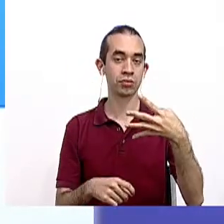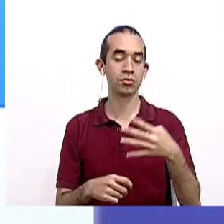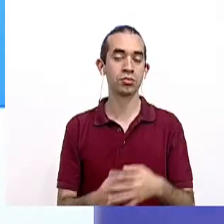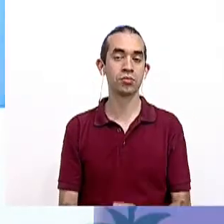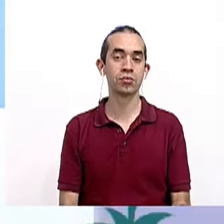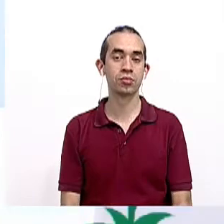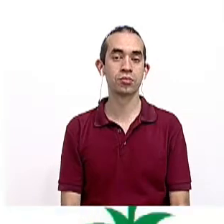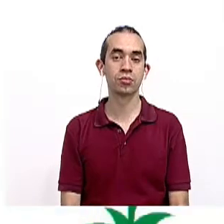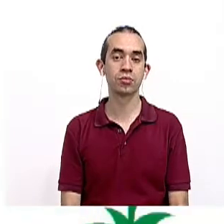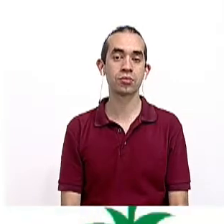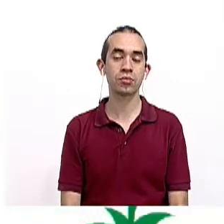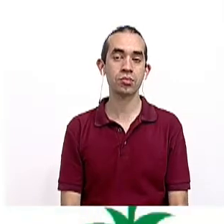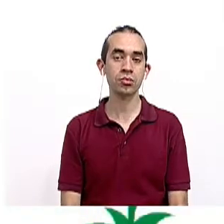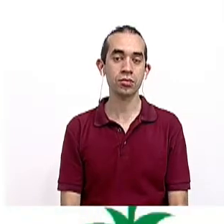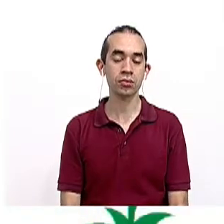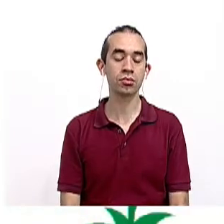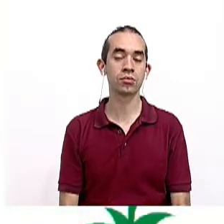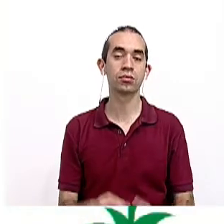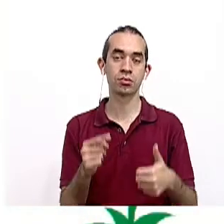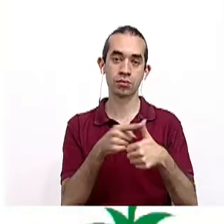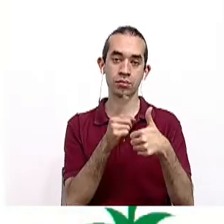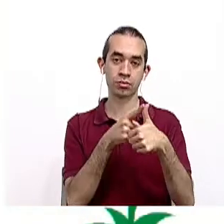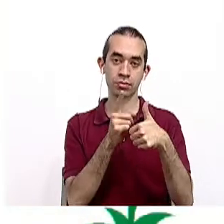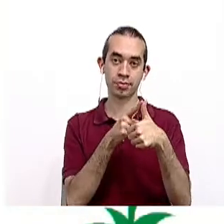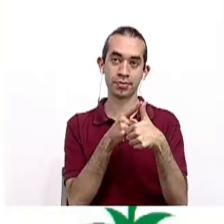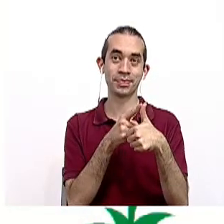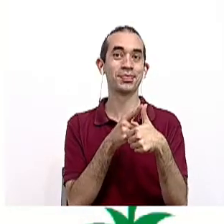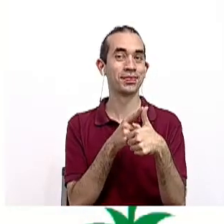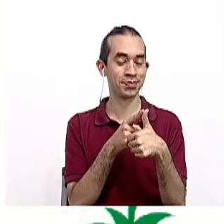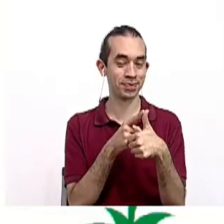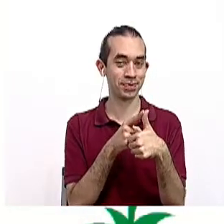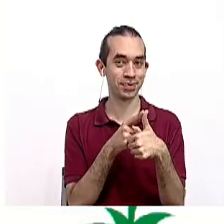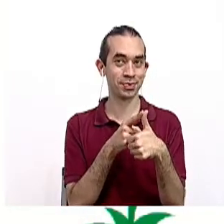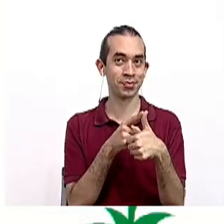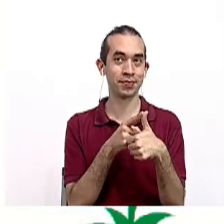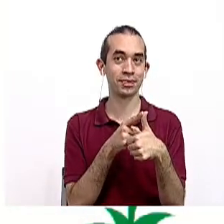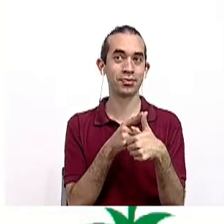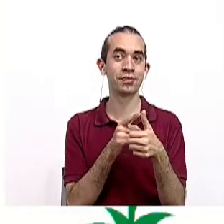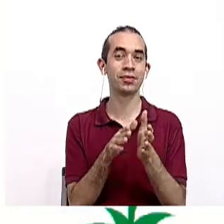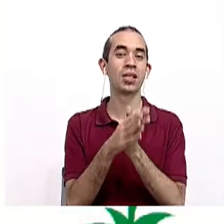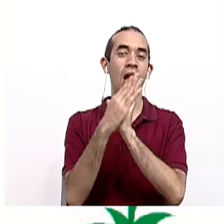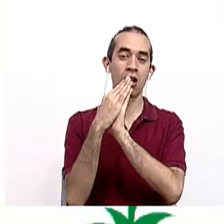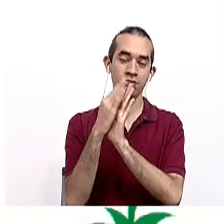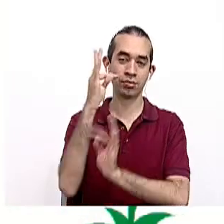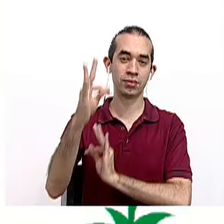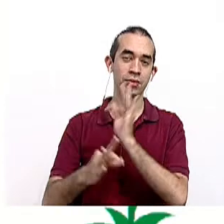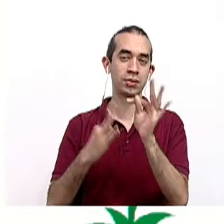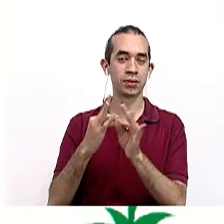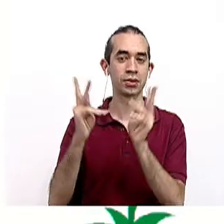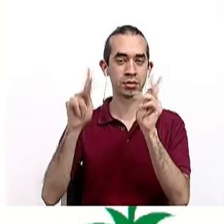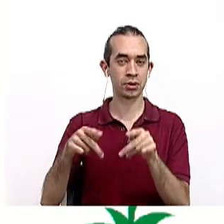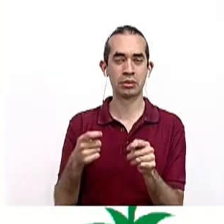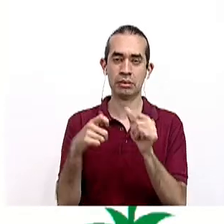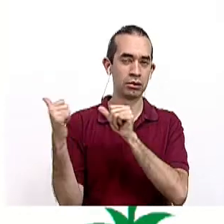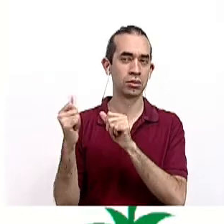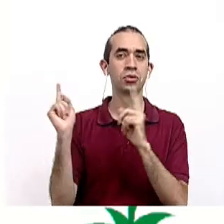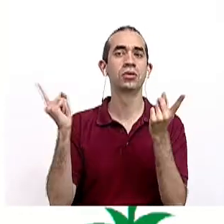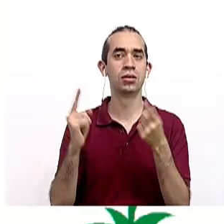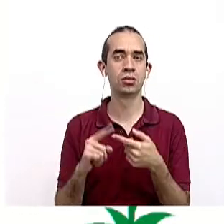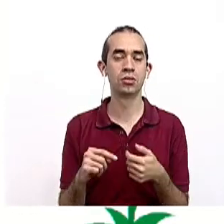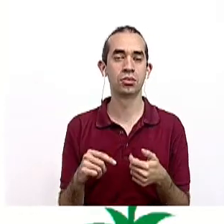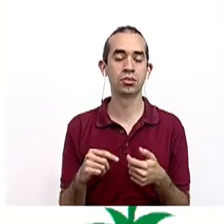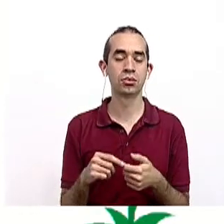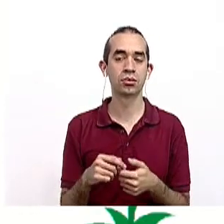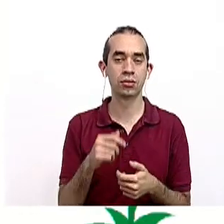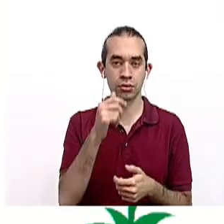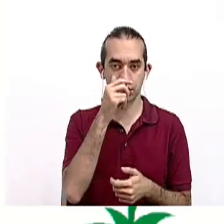the questions. Question number 1 says, what type of sandwiches should people avoid? They talk